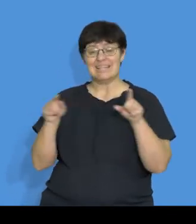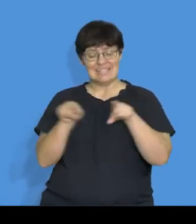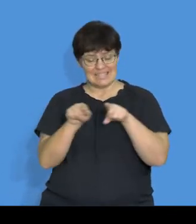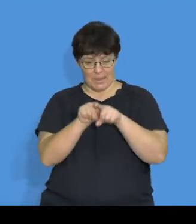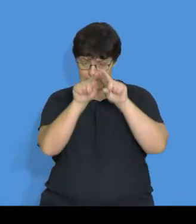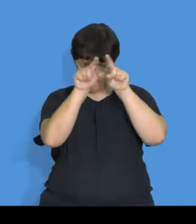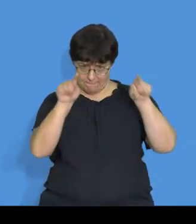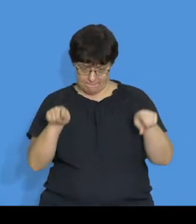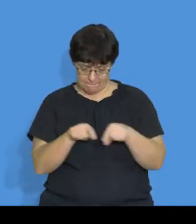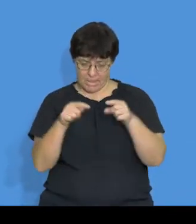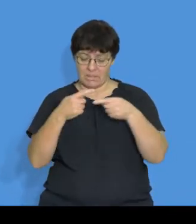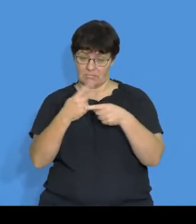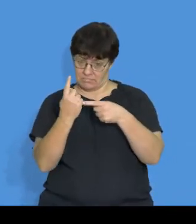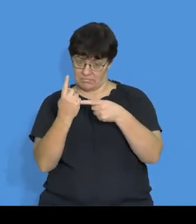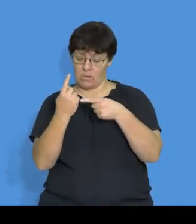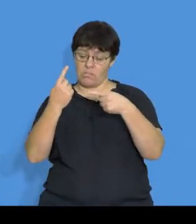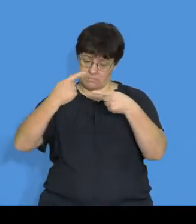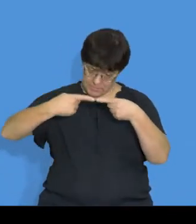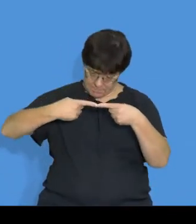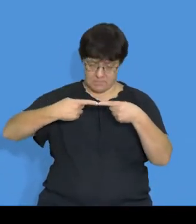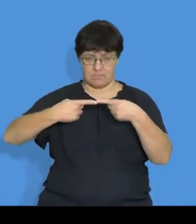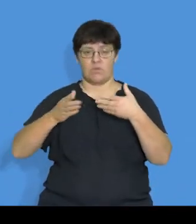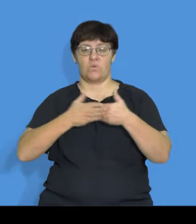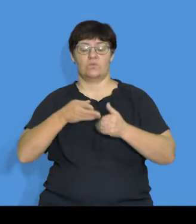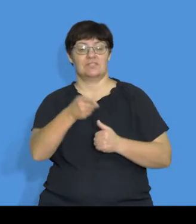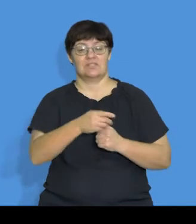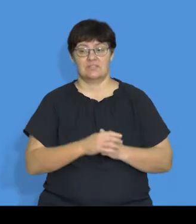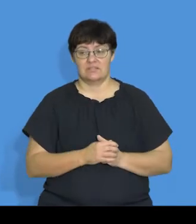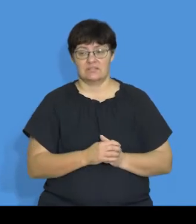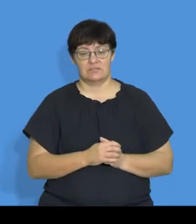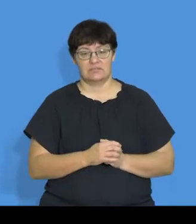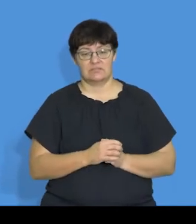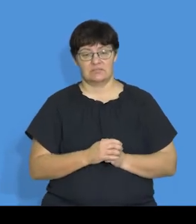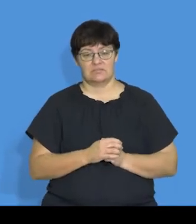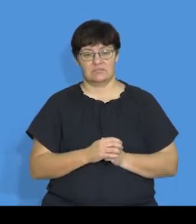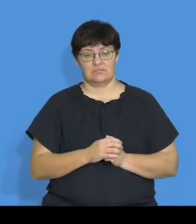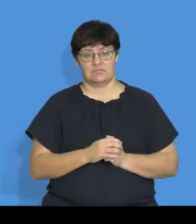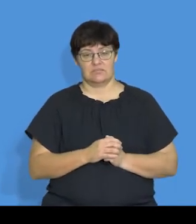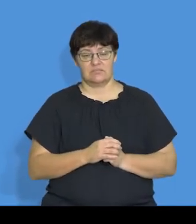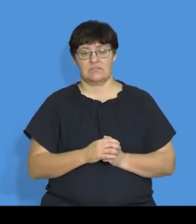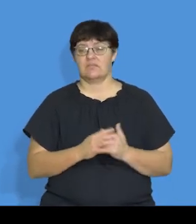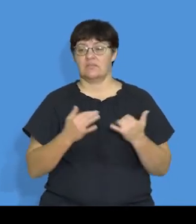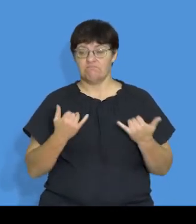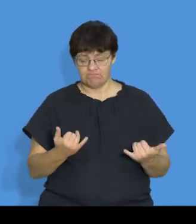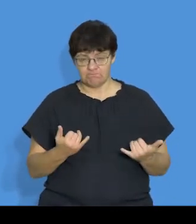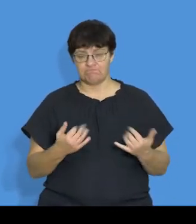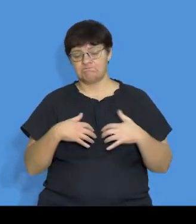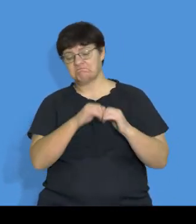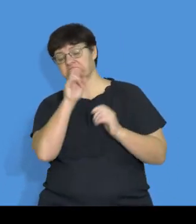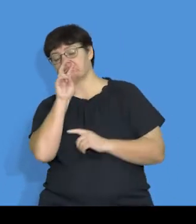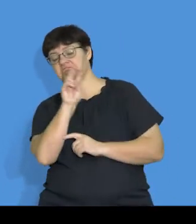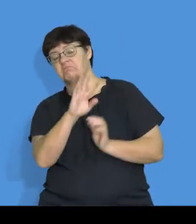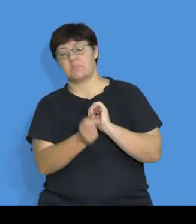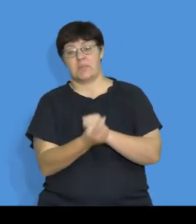circuit. We're using a 12-volt battery, but emphasis now, we're going to close the switch and make our